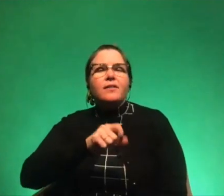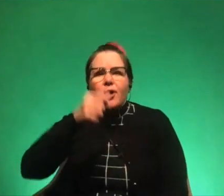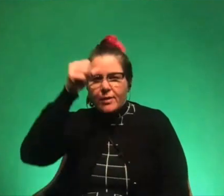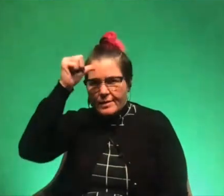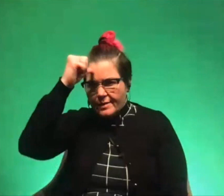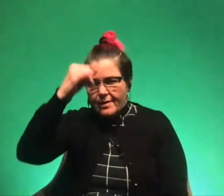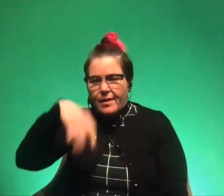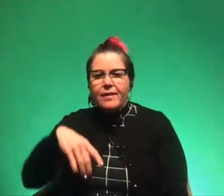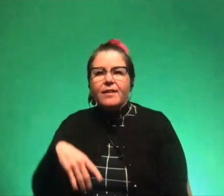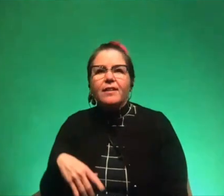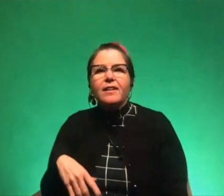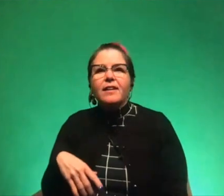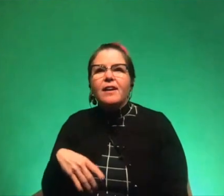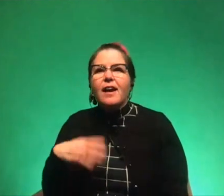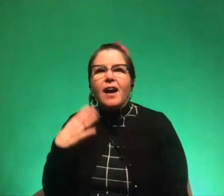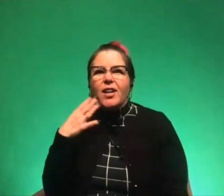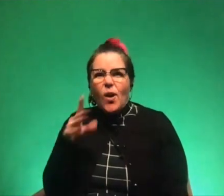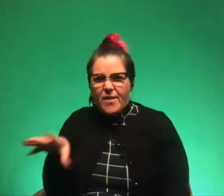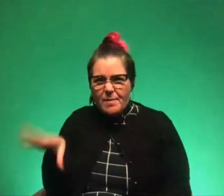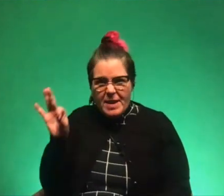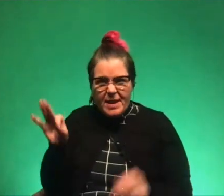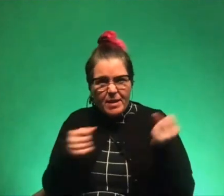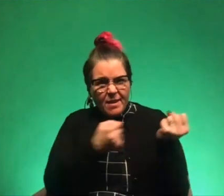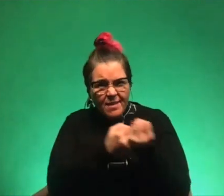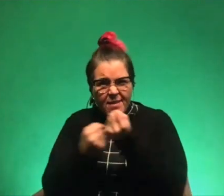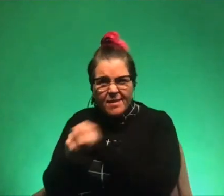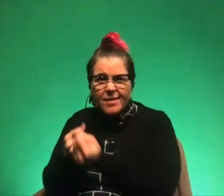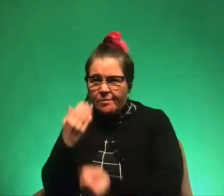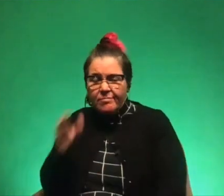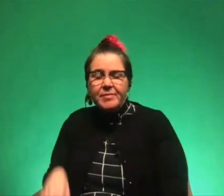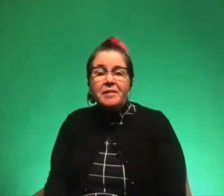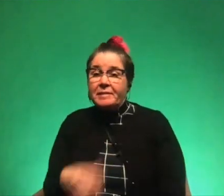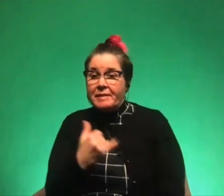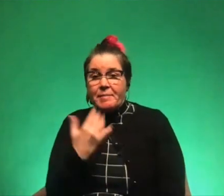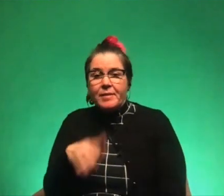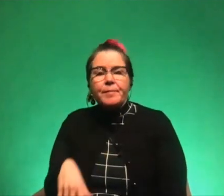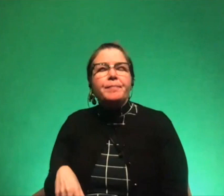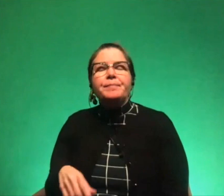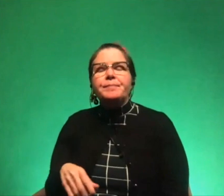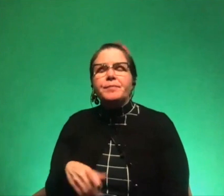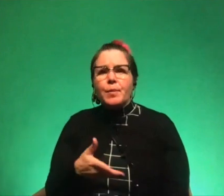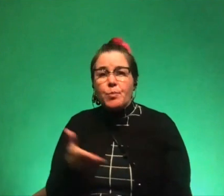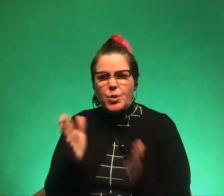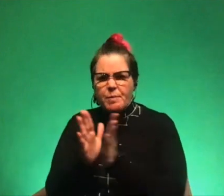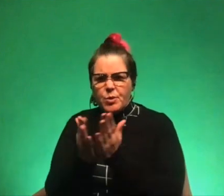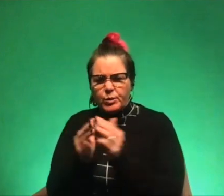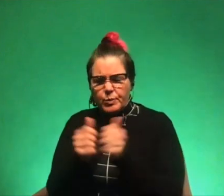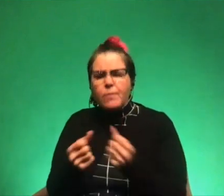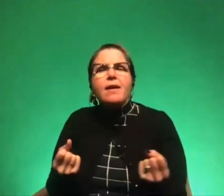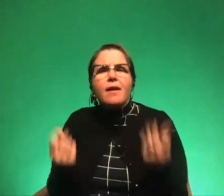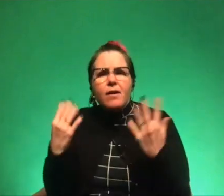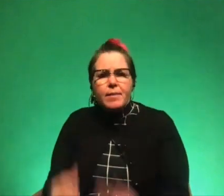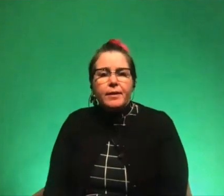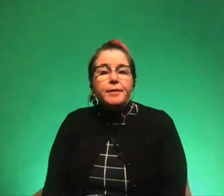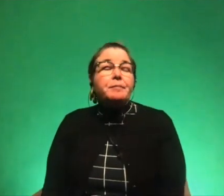that. For the next I didn't know I needed to pick a side. Me either. Okay. How many books do you take with you? Great